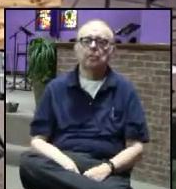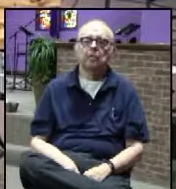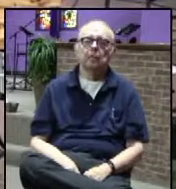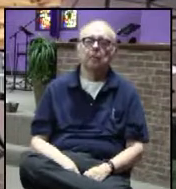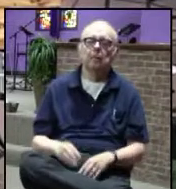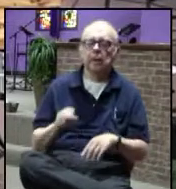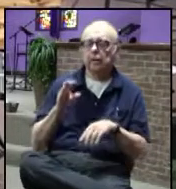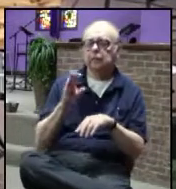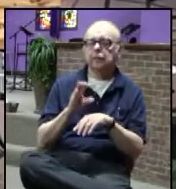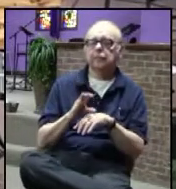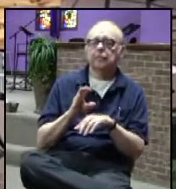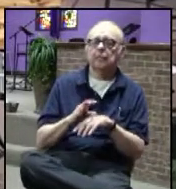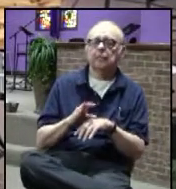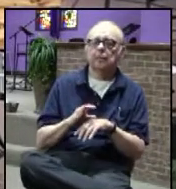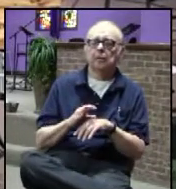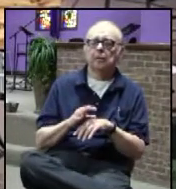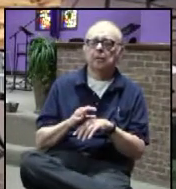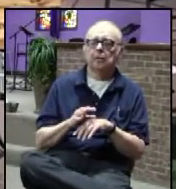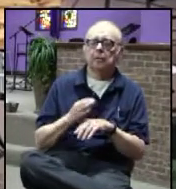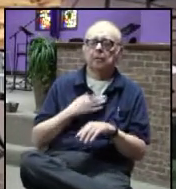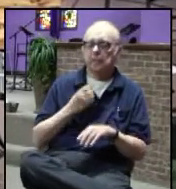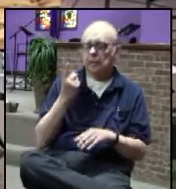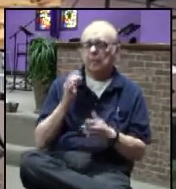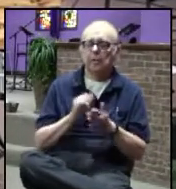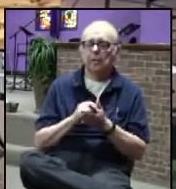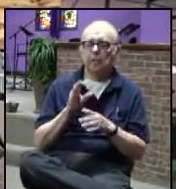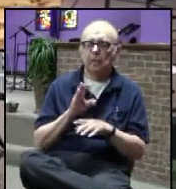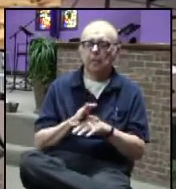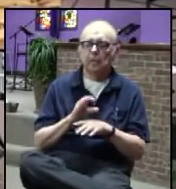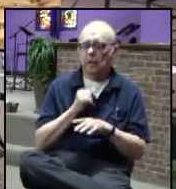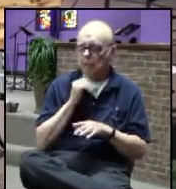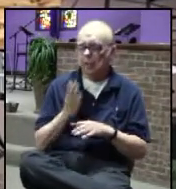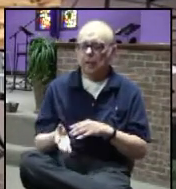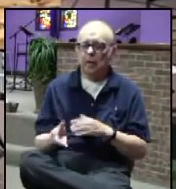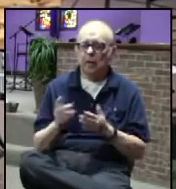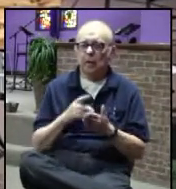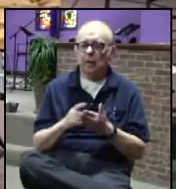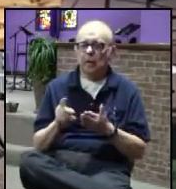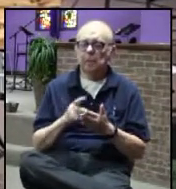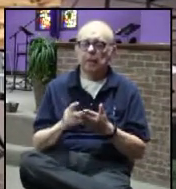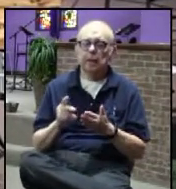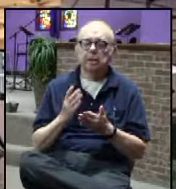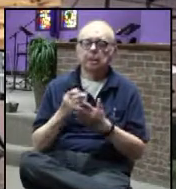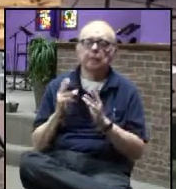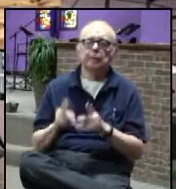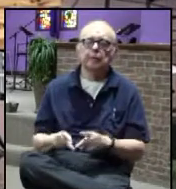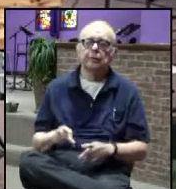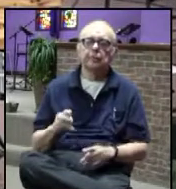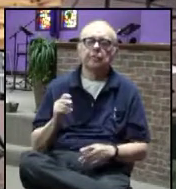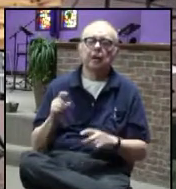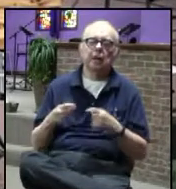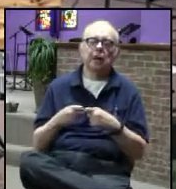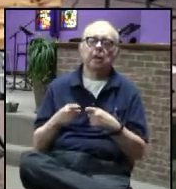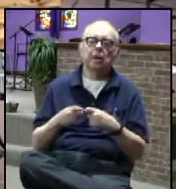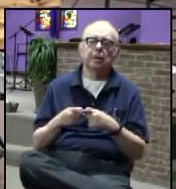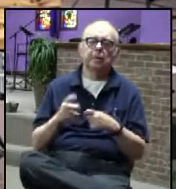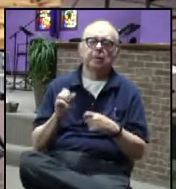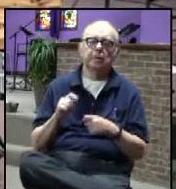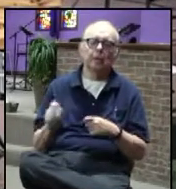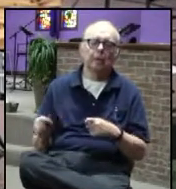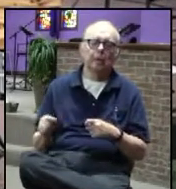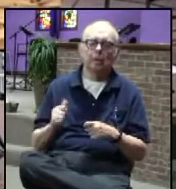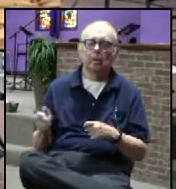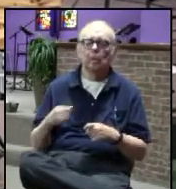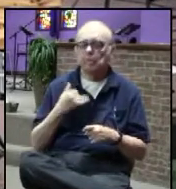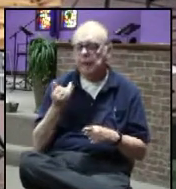A church, please understand this, a church is not here to pay someone's utility bill. A church is not here to pay